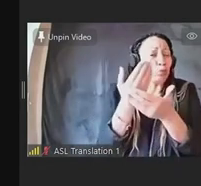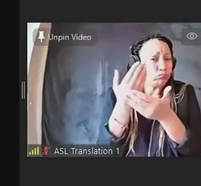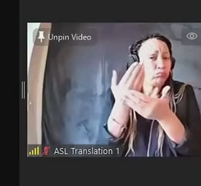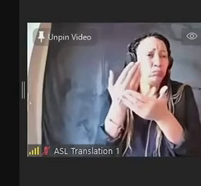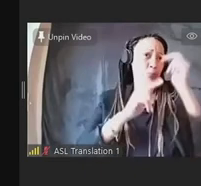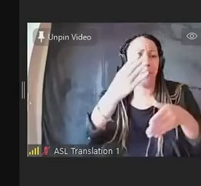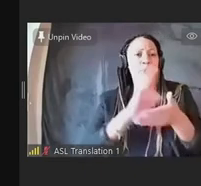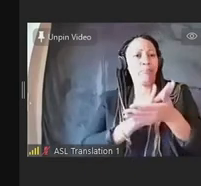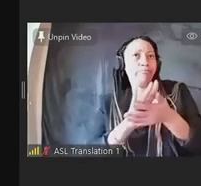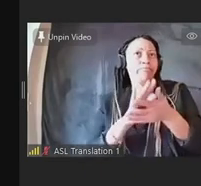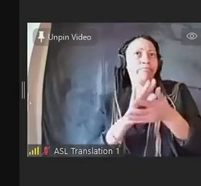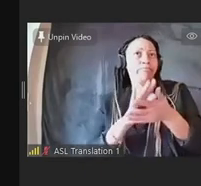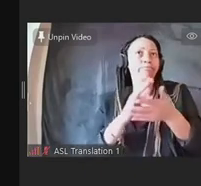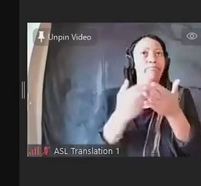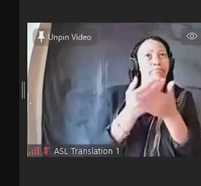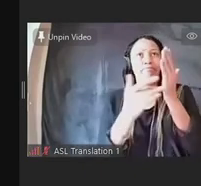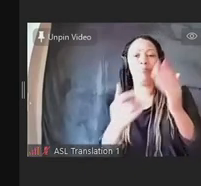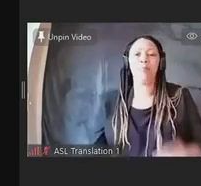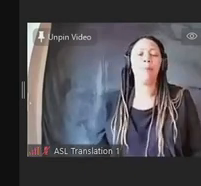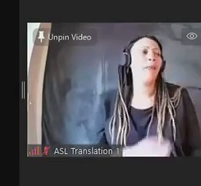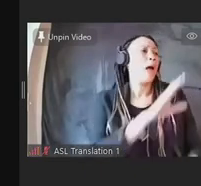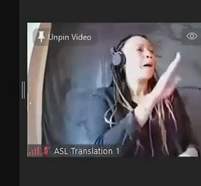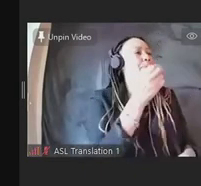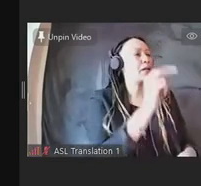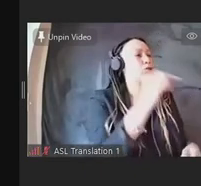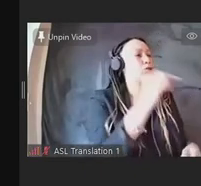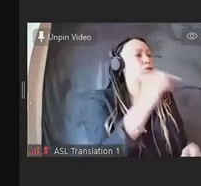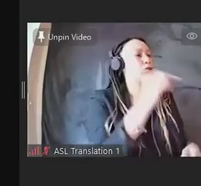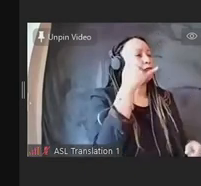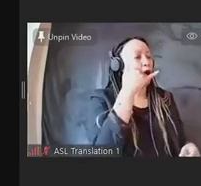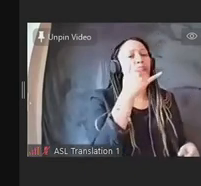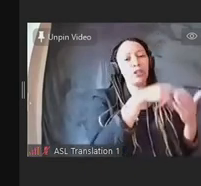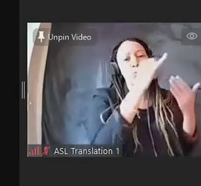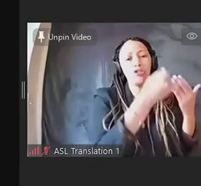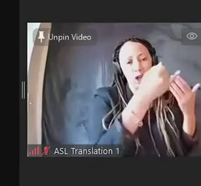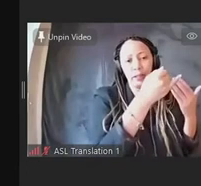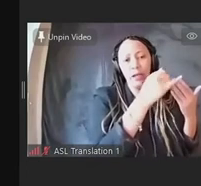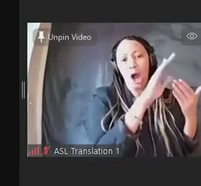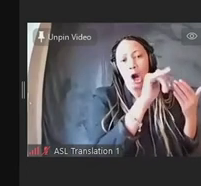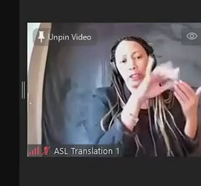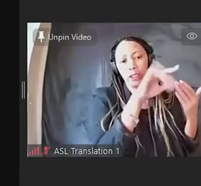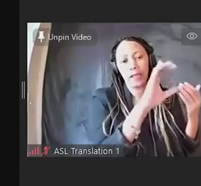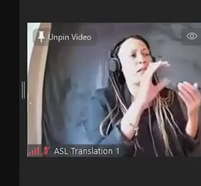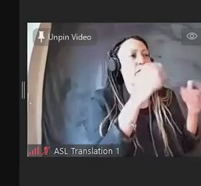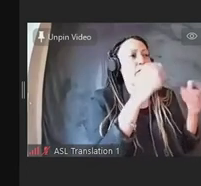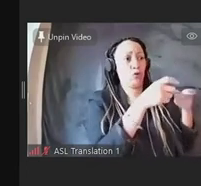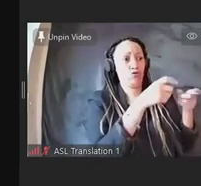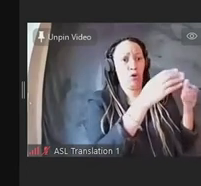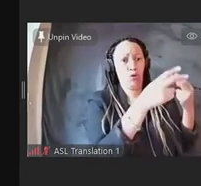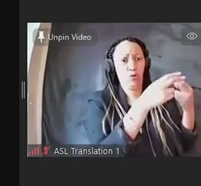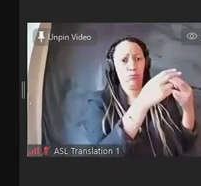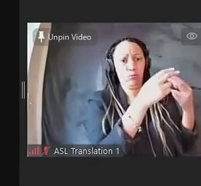Ben Leonardi is on the phone. He's the project architect. If you can scroll, whoever's controlling the screen, if you could please go to a few more screens